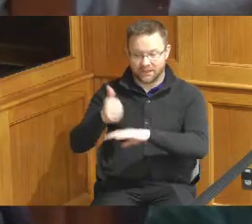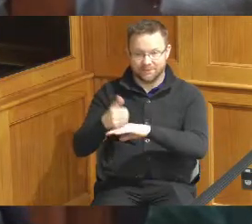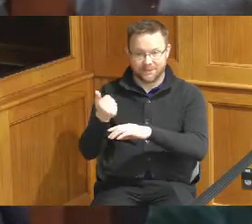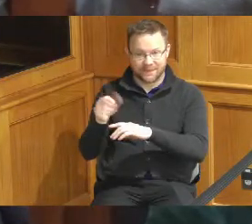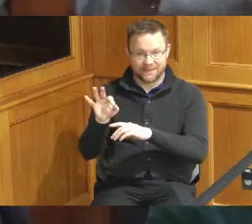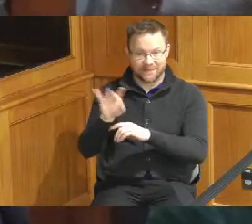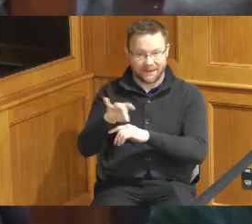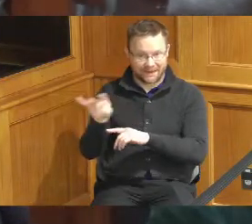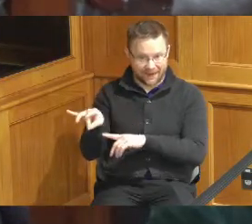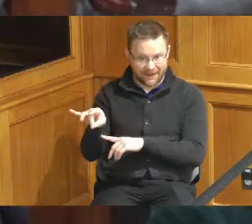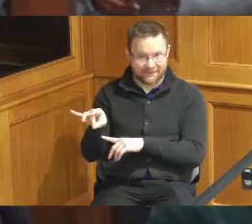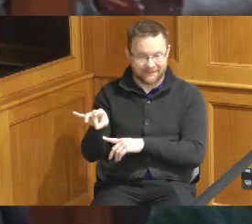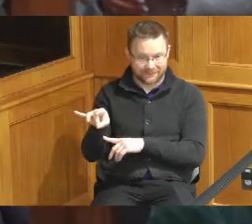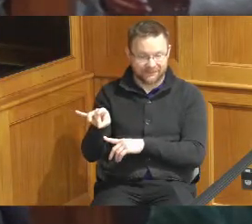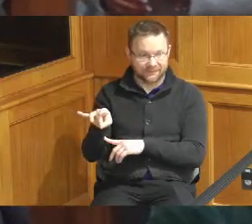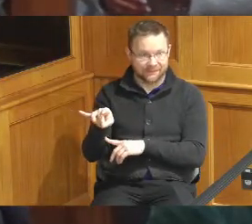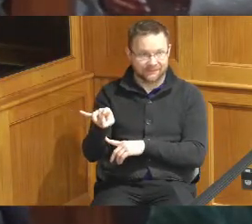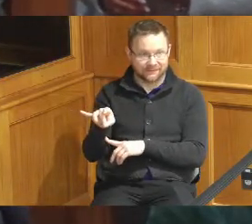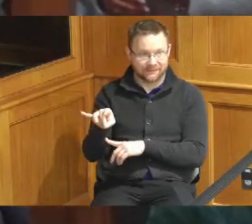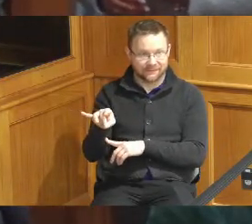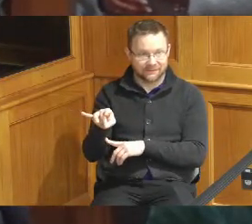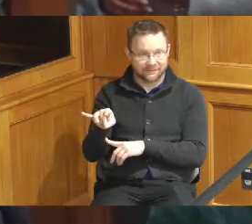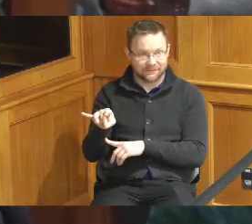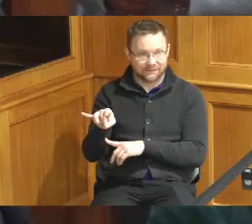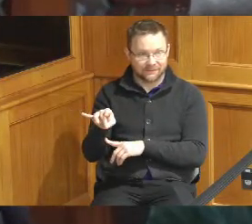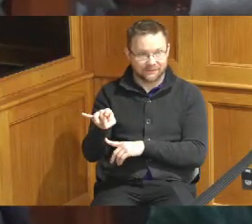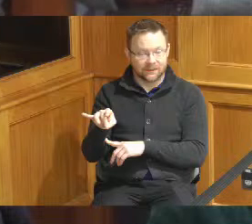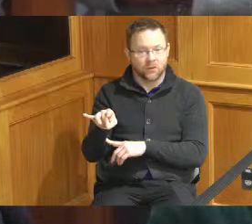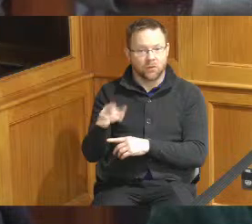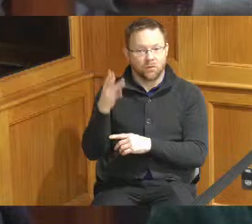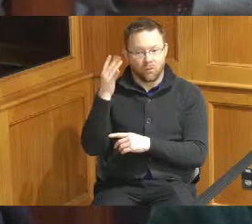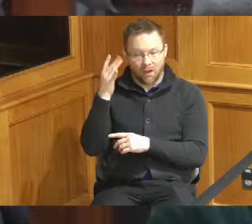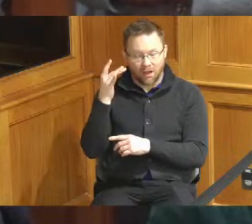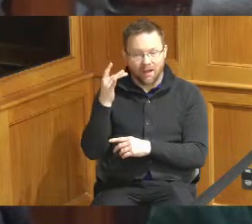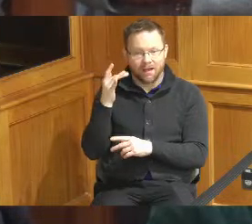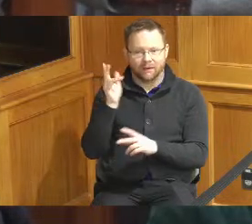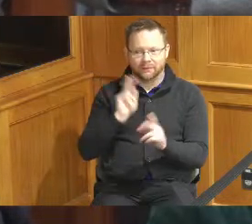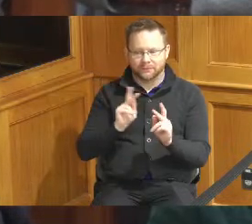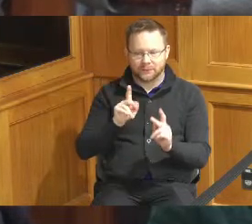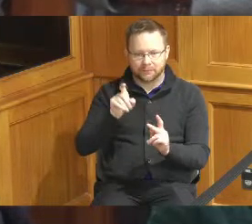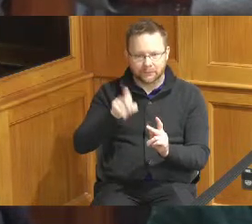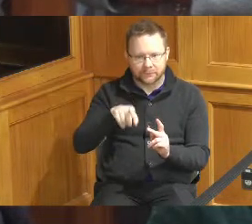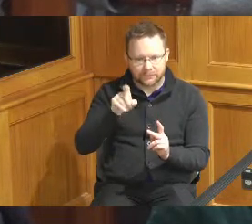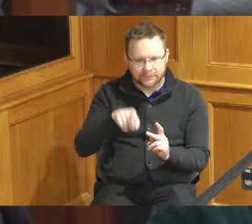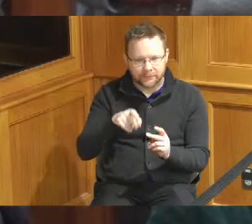1988 for the need for drug um,